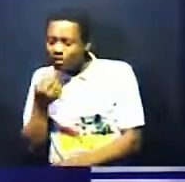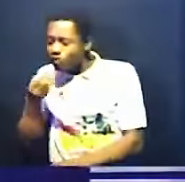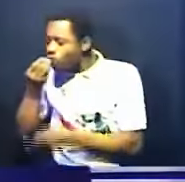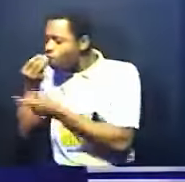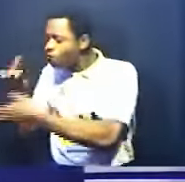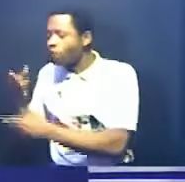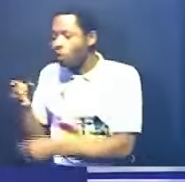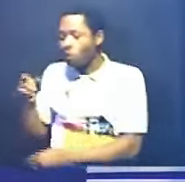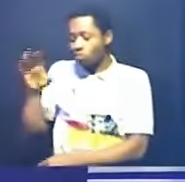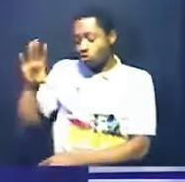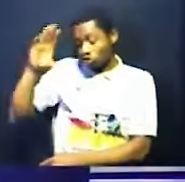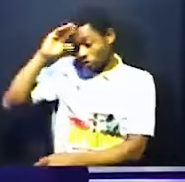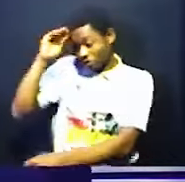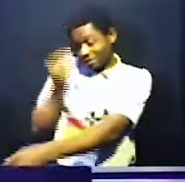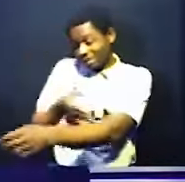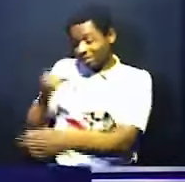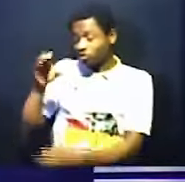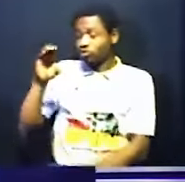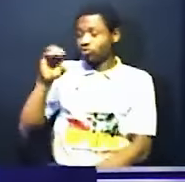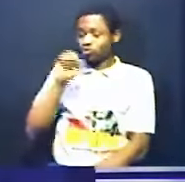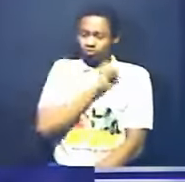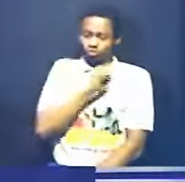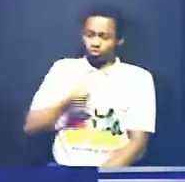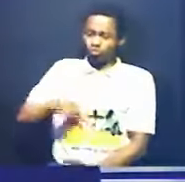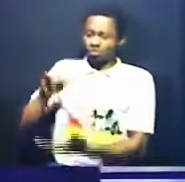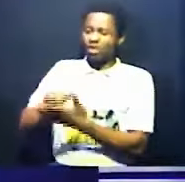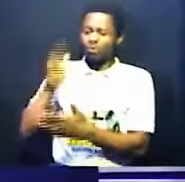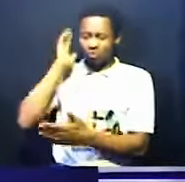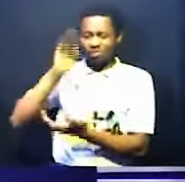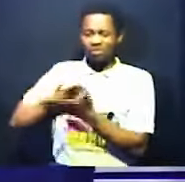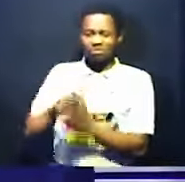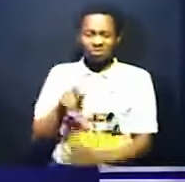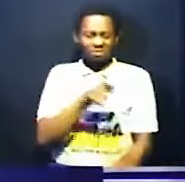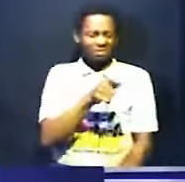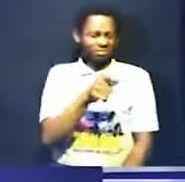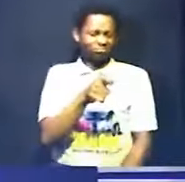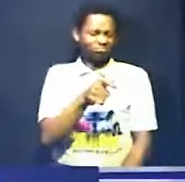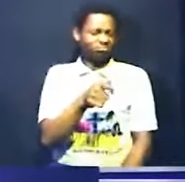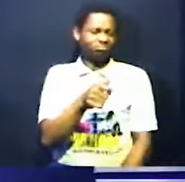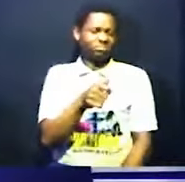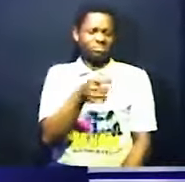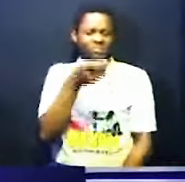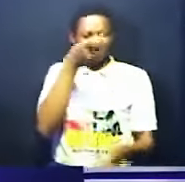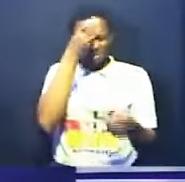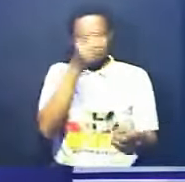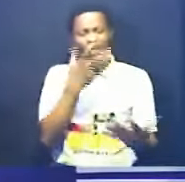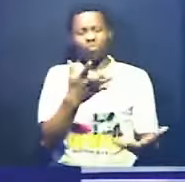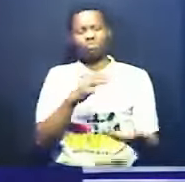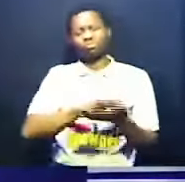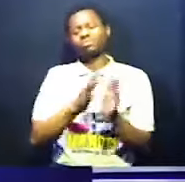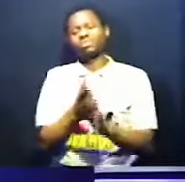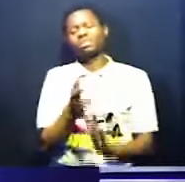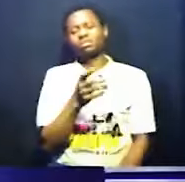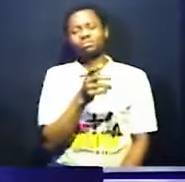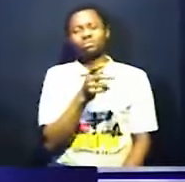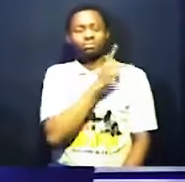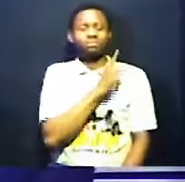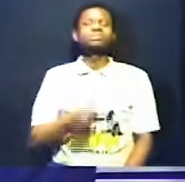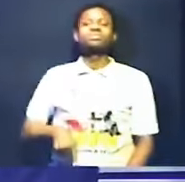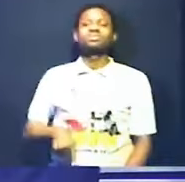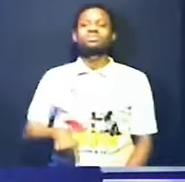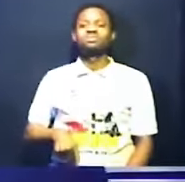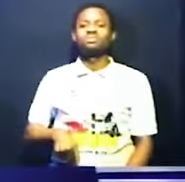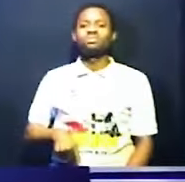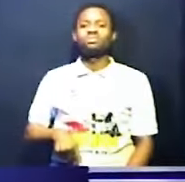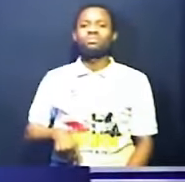nina nyamia frewon. Enti odinu husi wose opese udine na sunu unimu. Said David yaka ewo